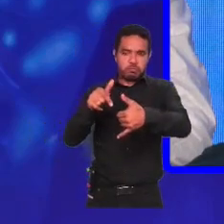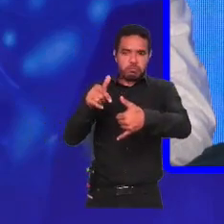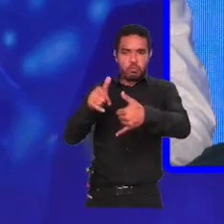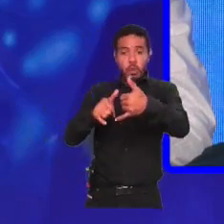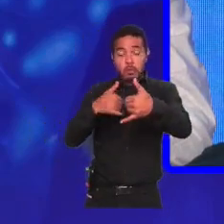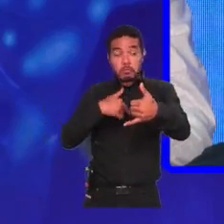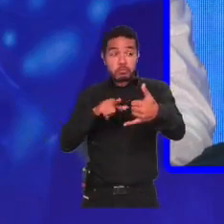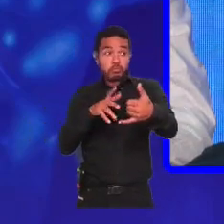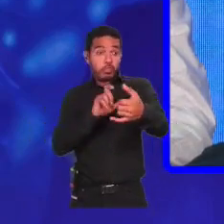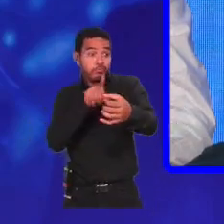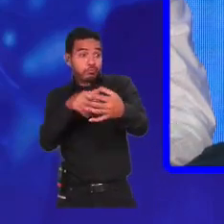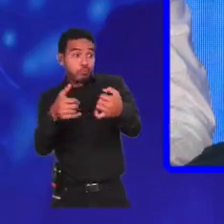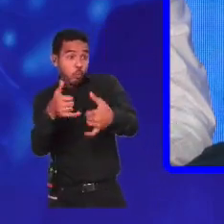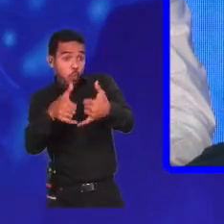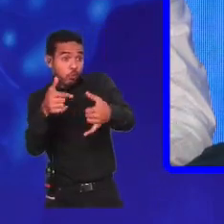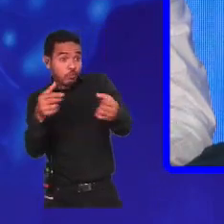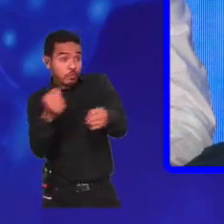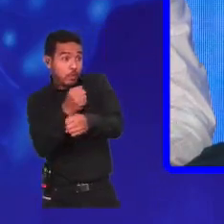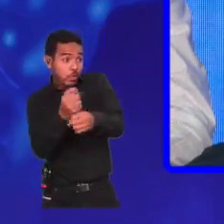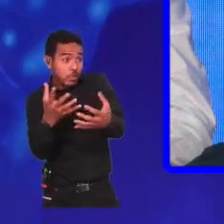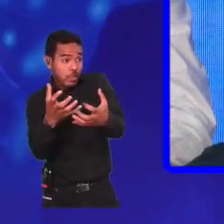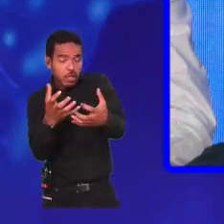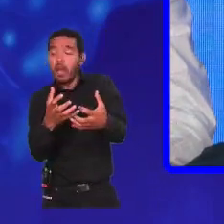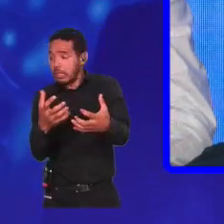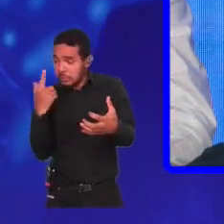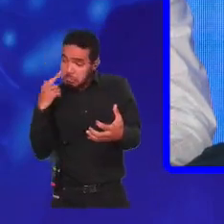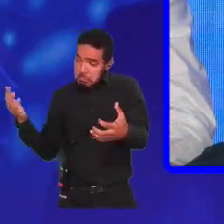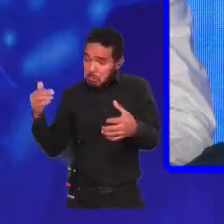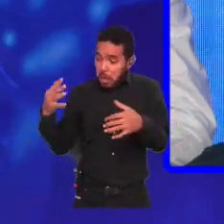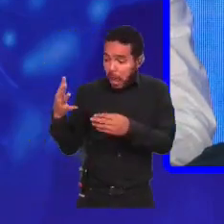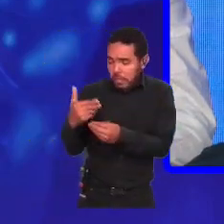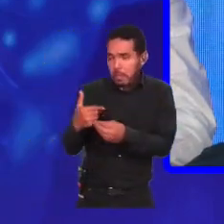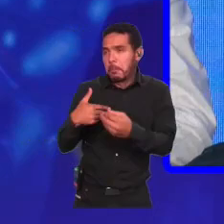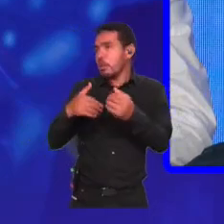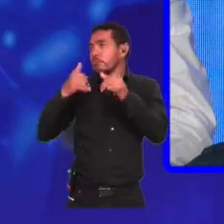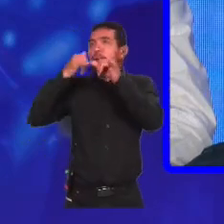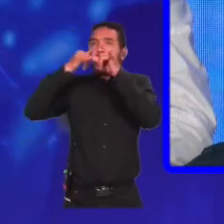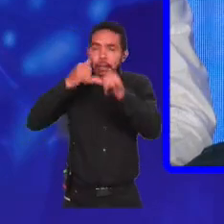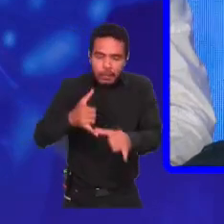in. And I'm using art as an example, but it could be engineering, it could be localization.